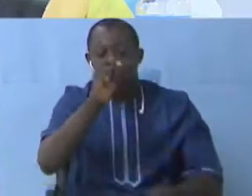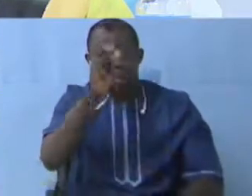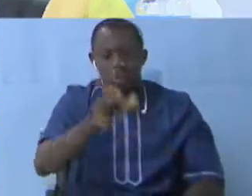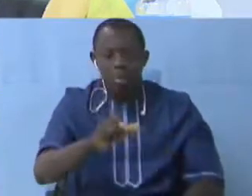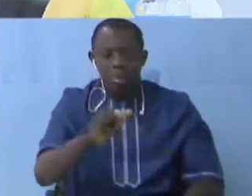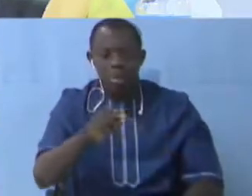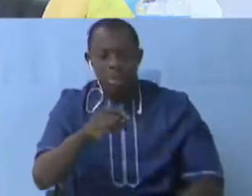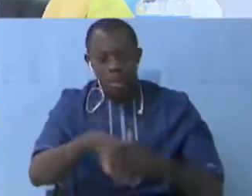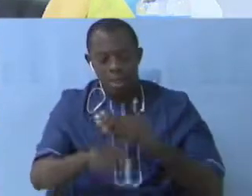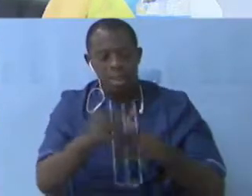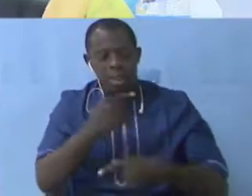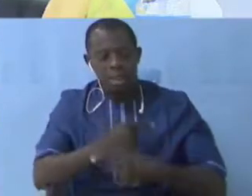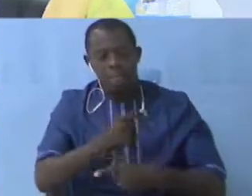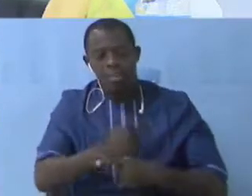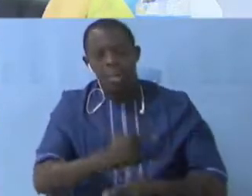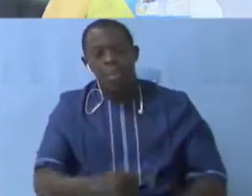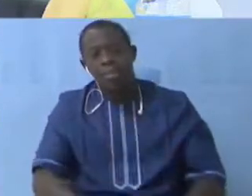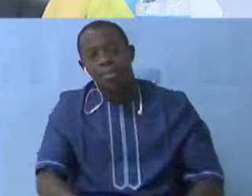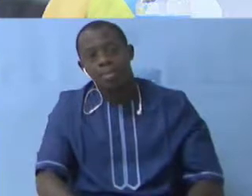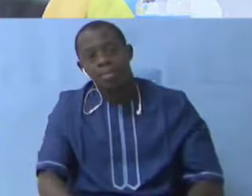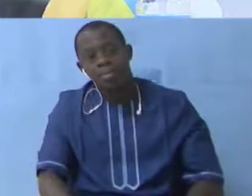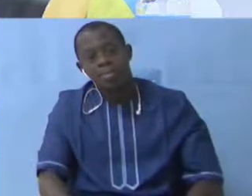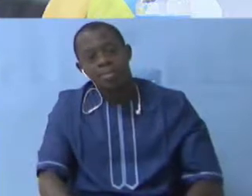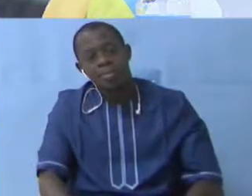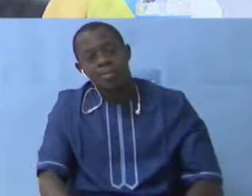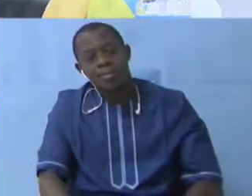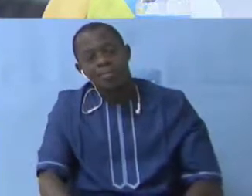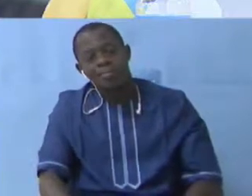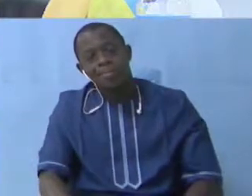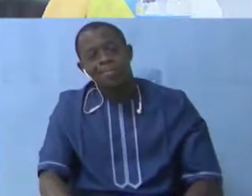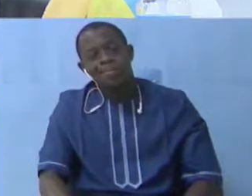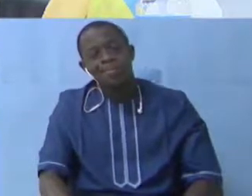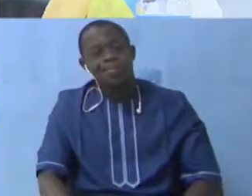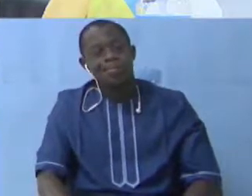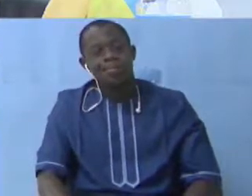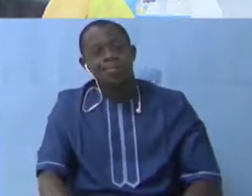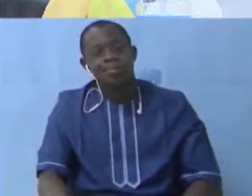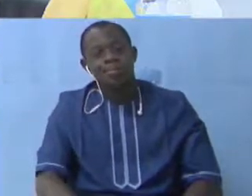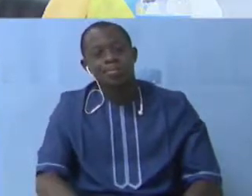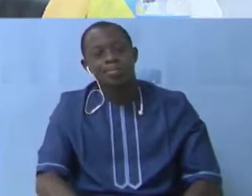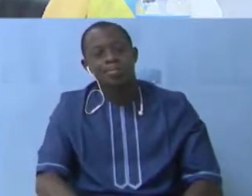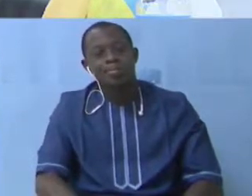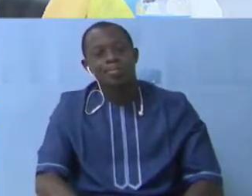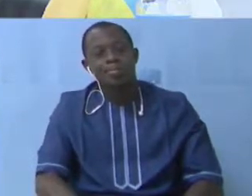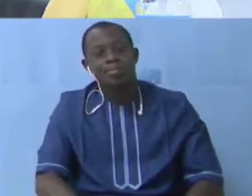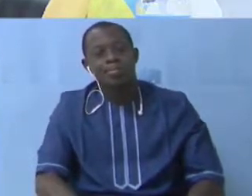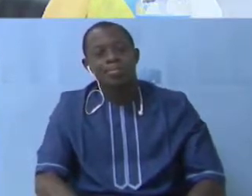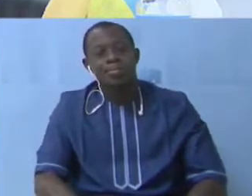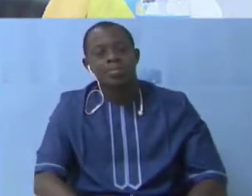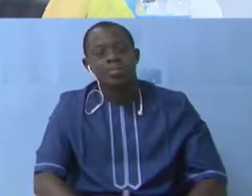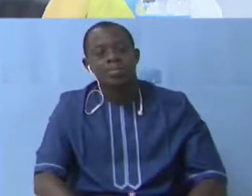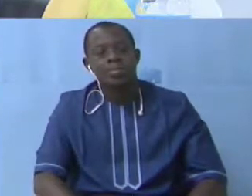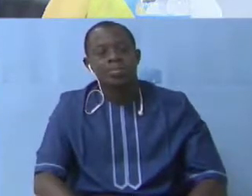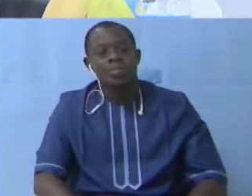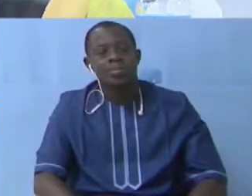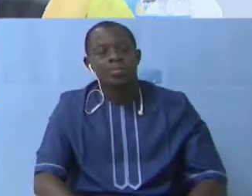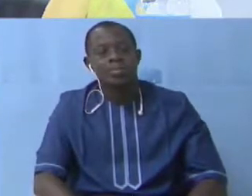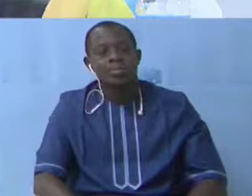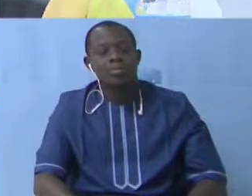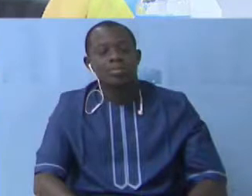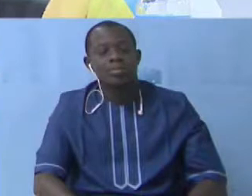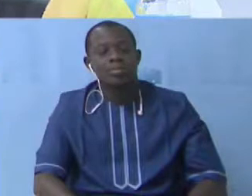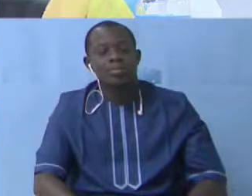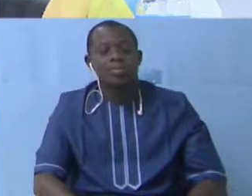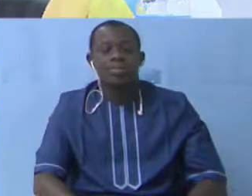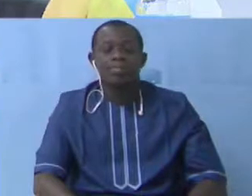fii ci réewi Gambia. We got him to commit to be part and with the African Commission. So